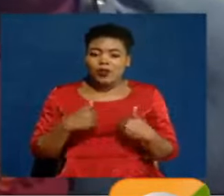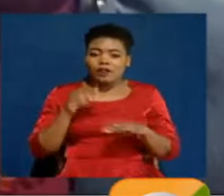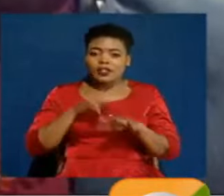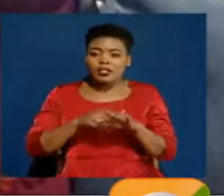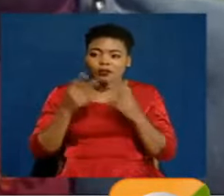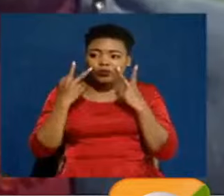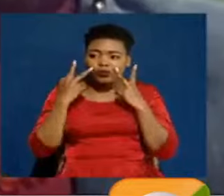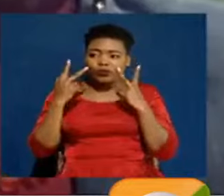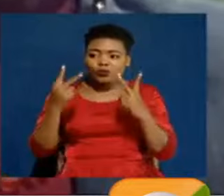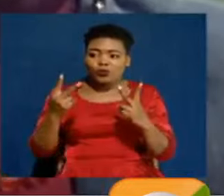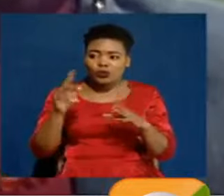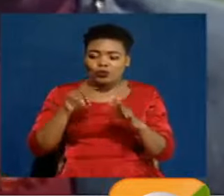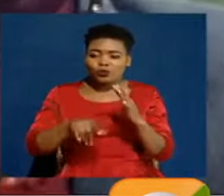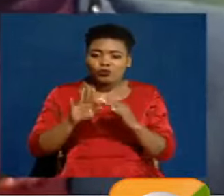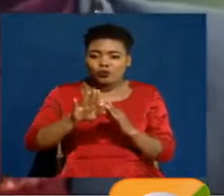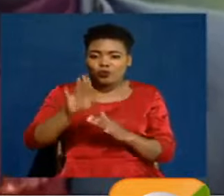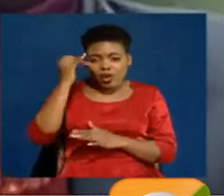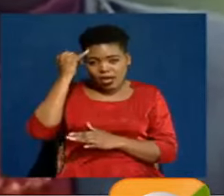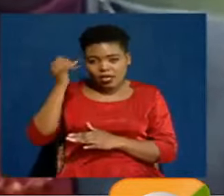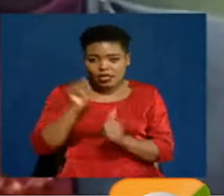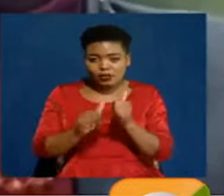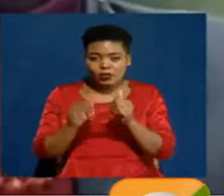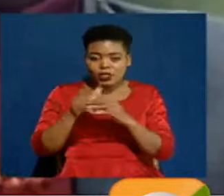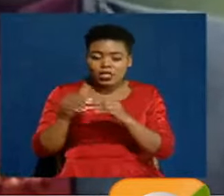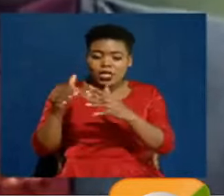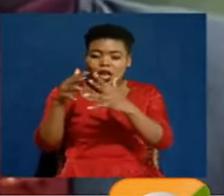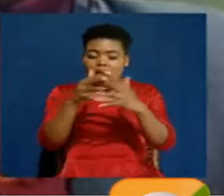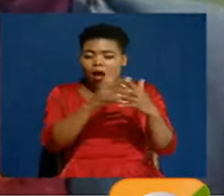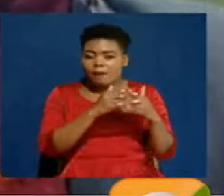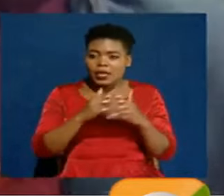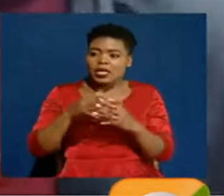it, what were your thoughts?